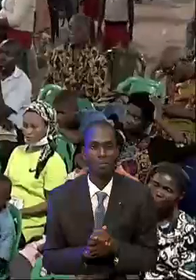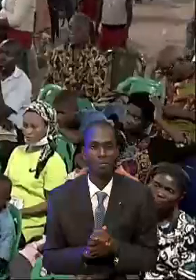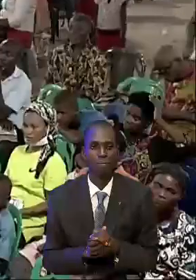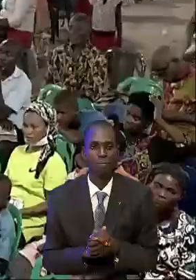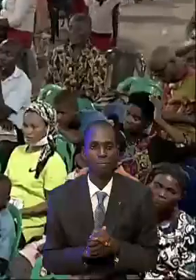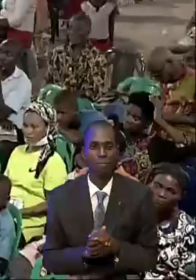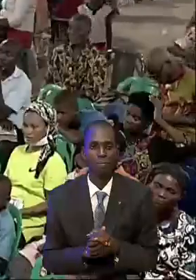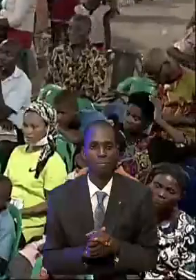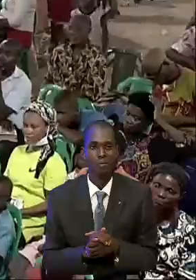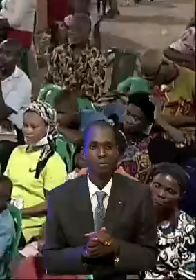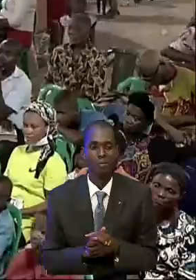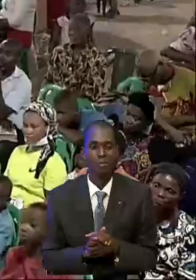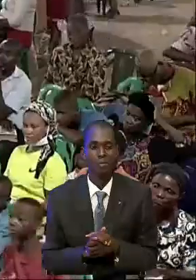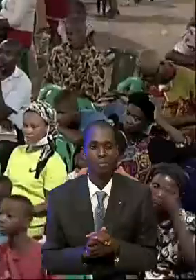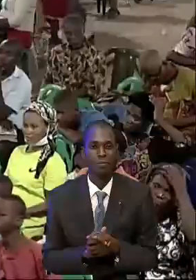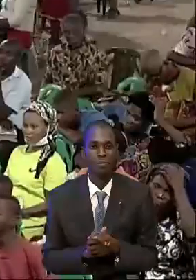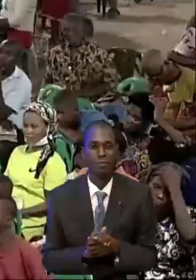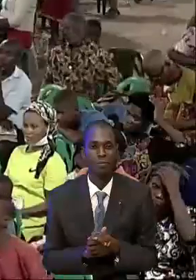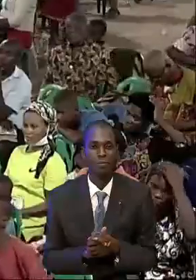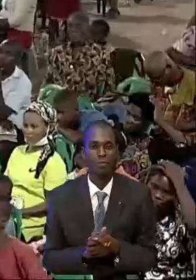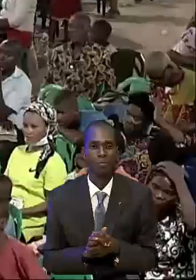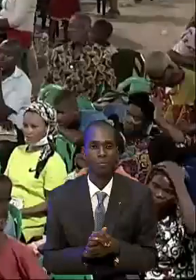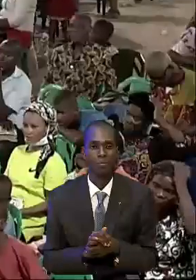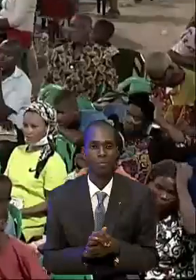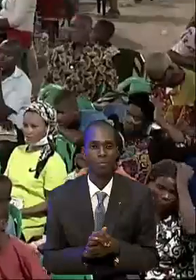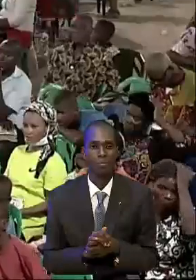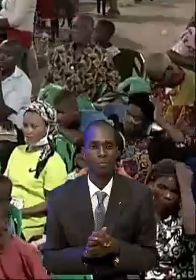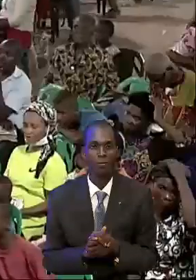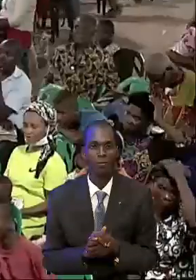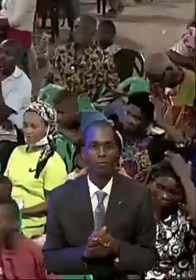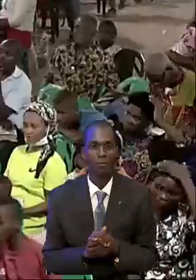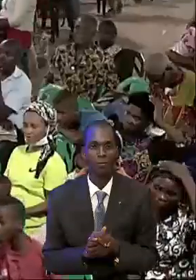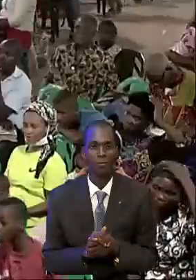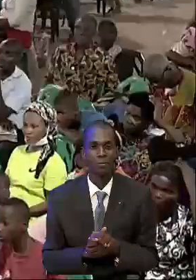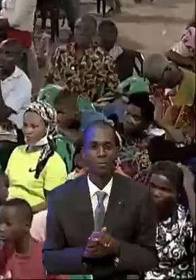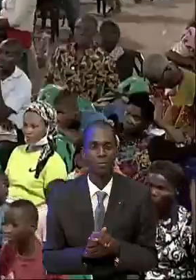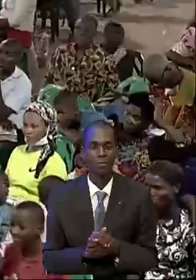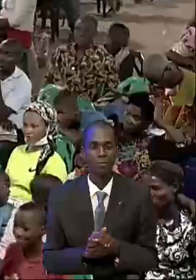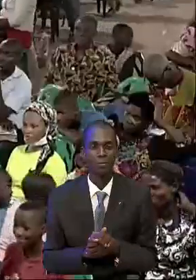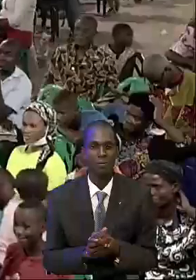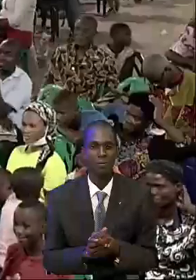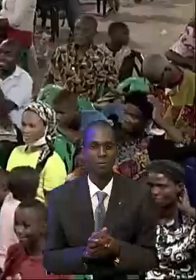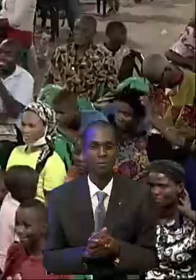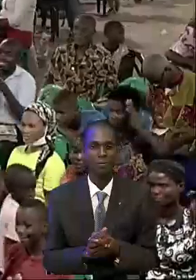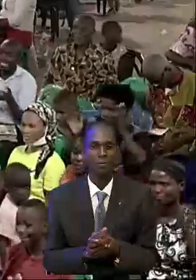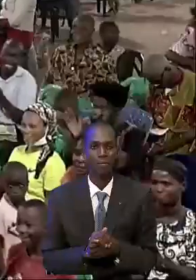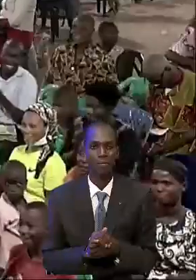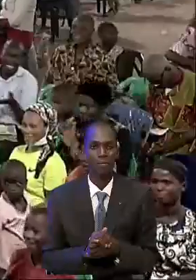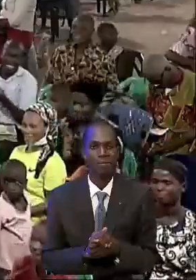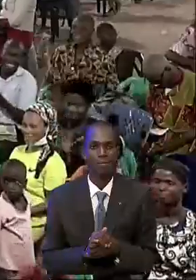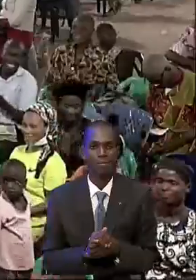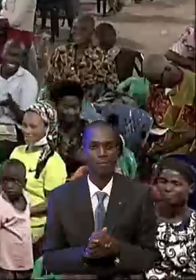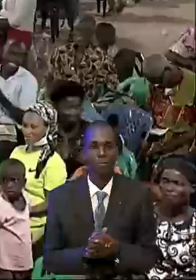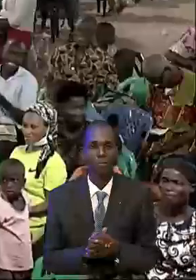that alert will show? All the way in United Kingdom, alert don't show. Priye said,